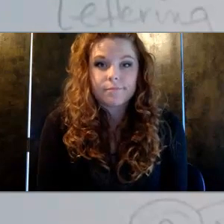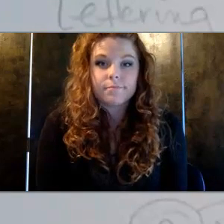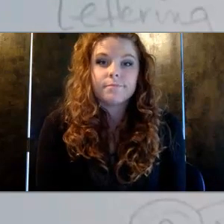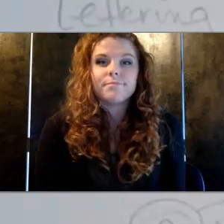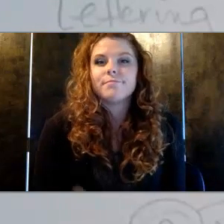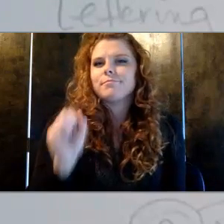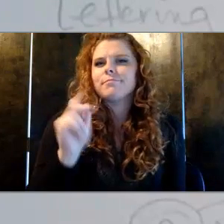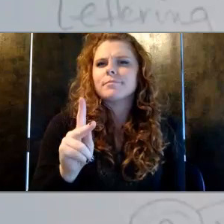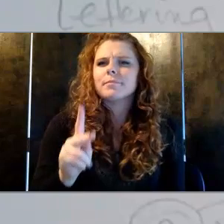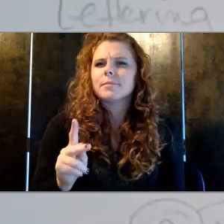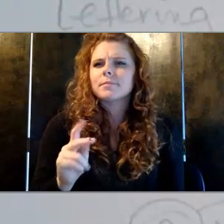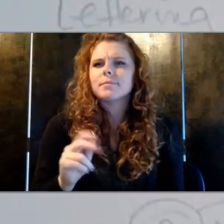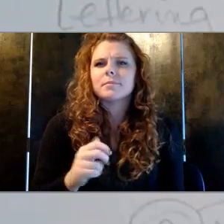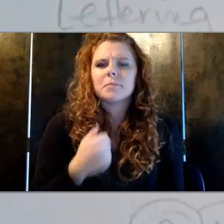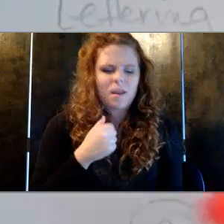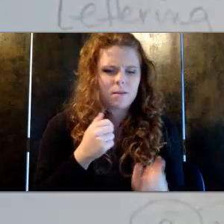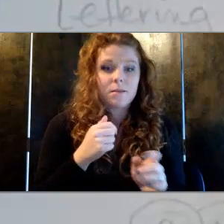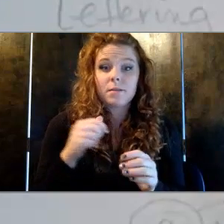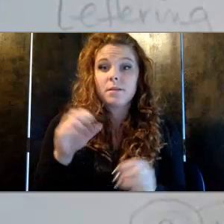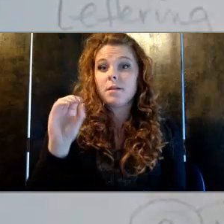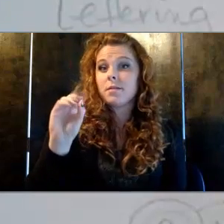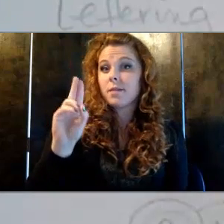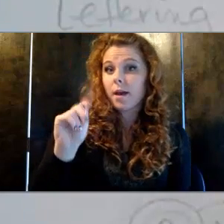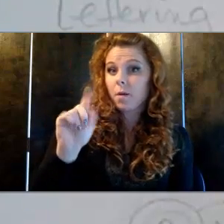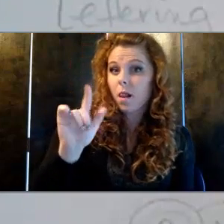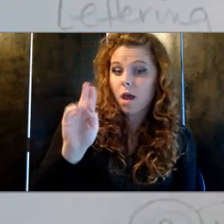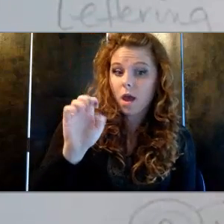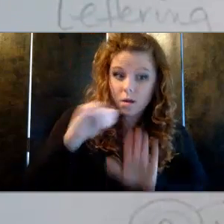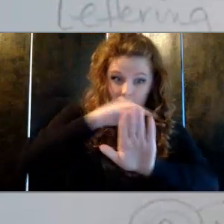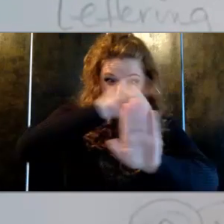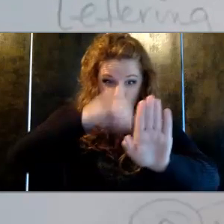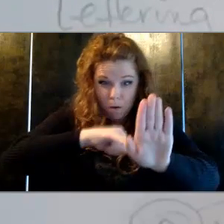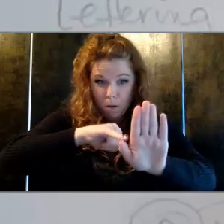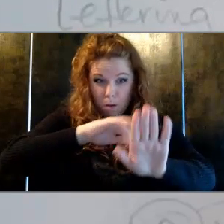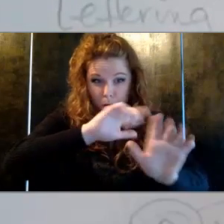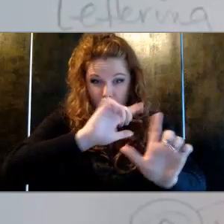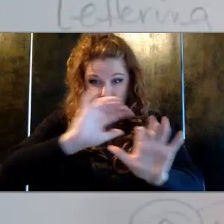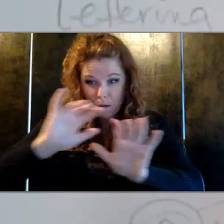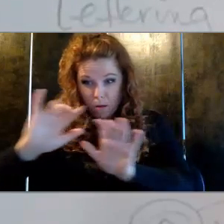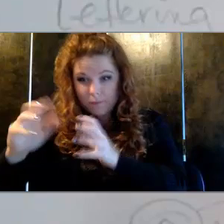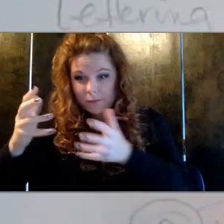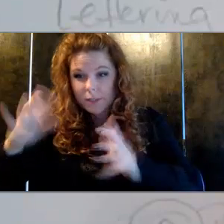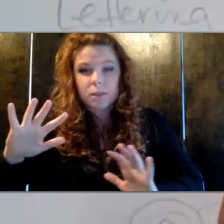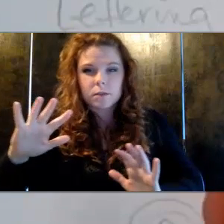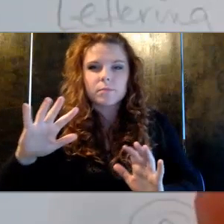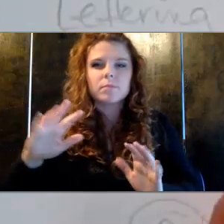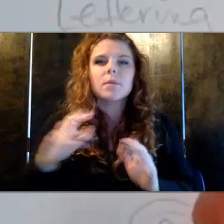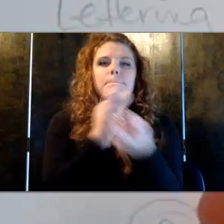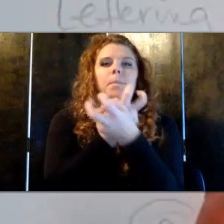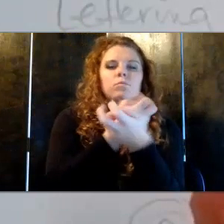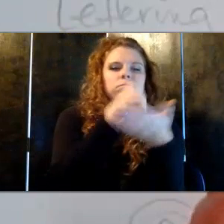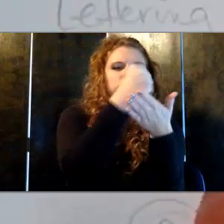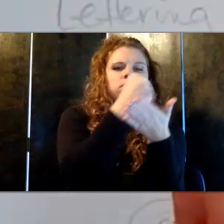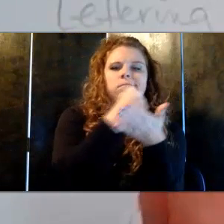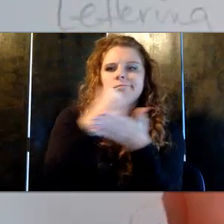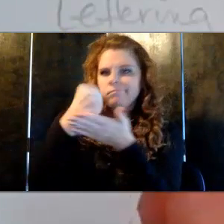Okay, so once I did the outlines of my letters here, I'm going to erase the bones,